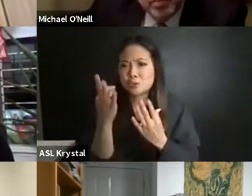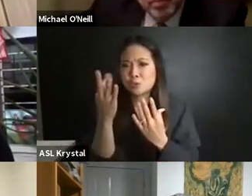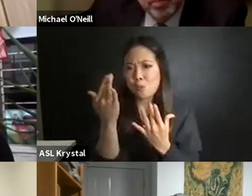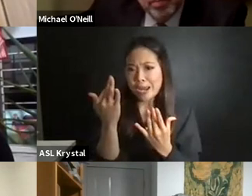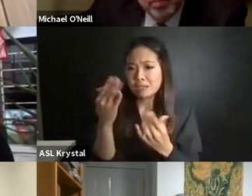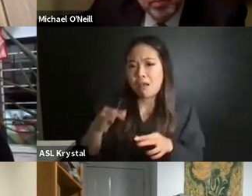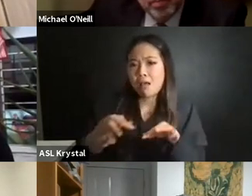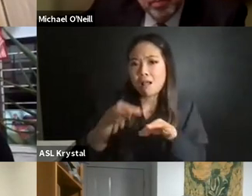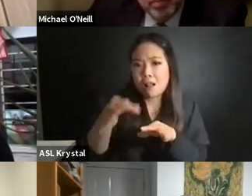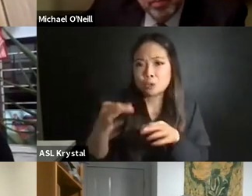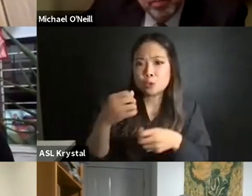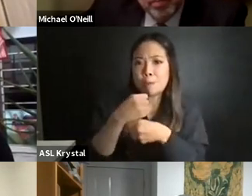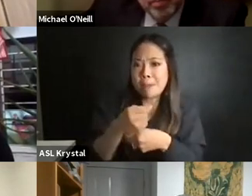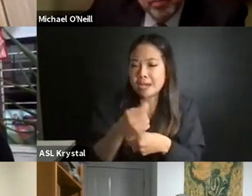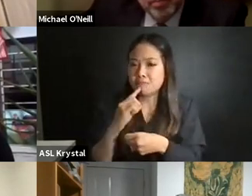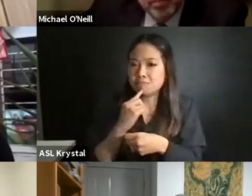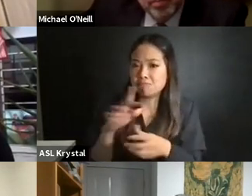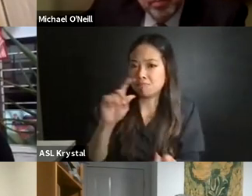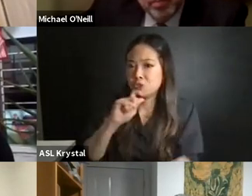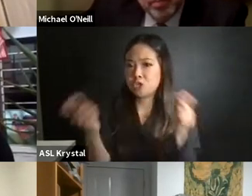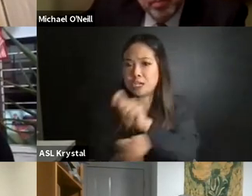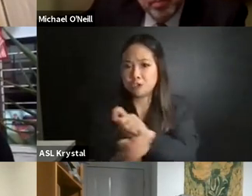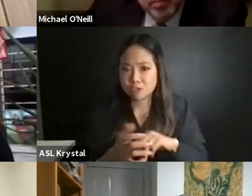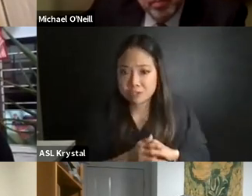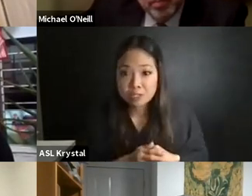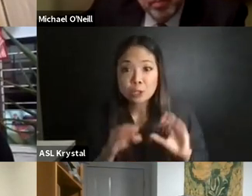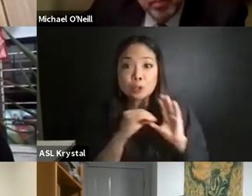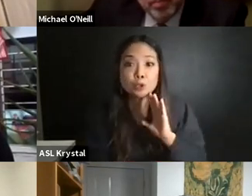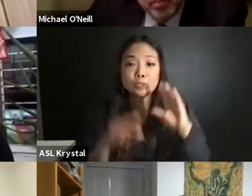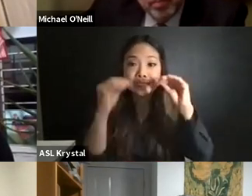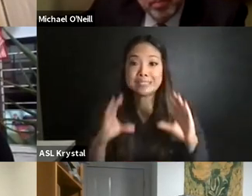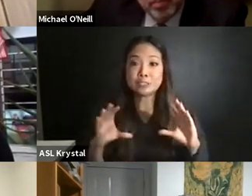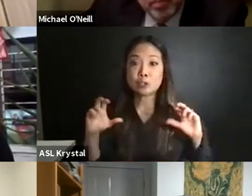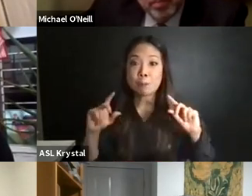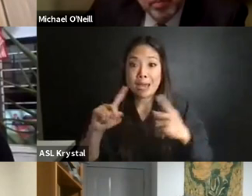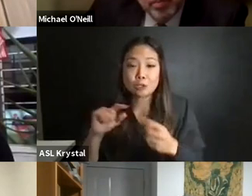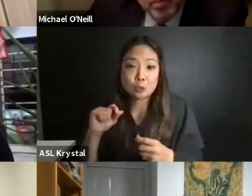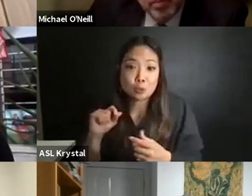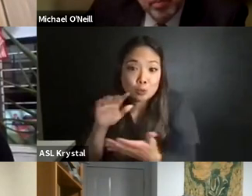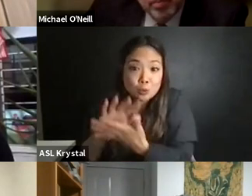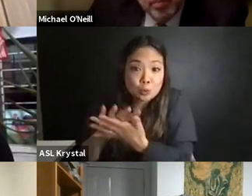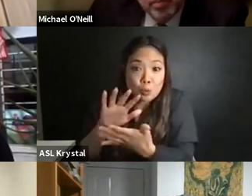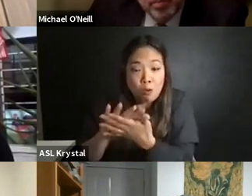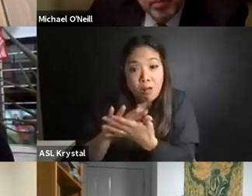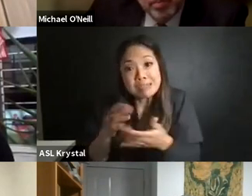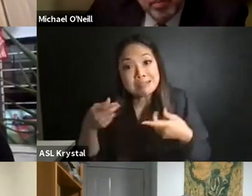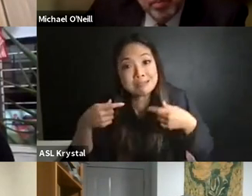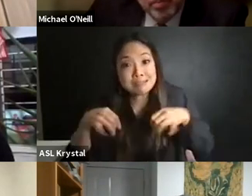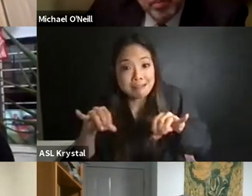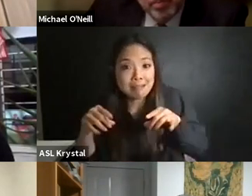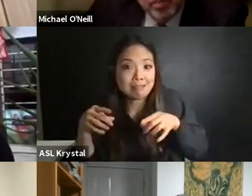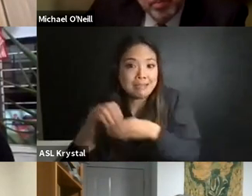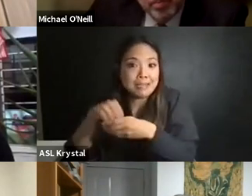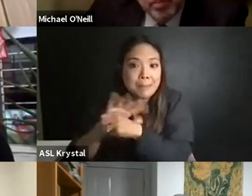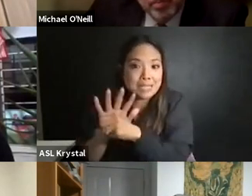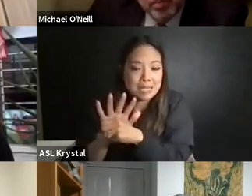time our students and teachers are returning from a pandemic while still in a pandemic and they deserve stability the district has also acted with